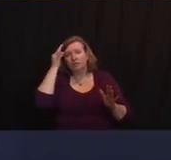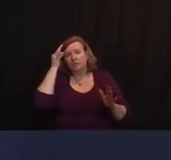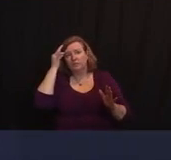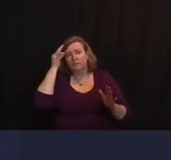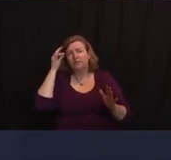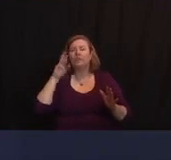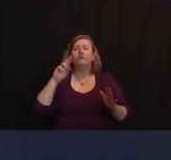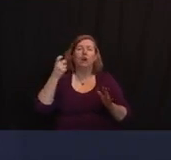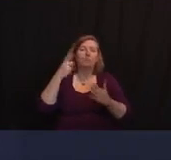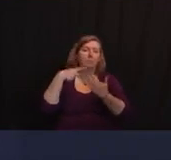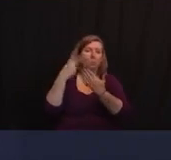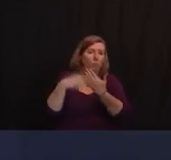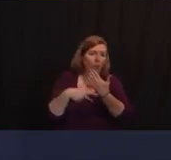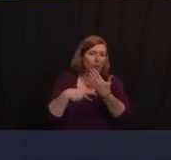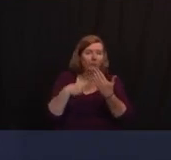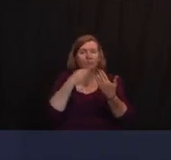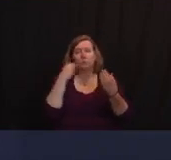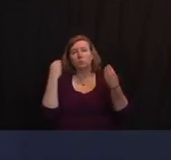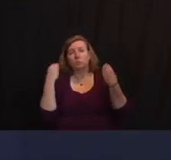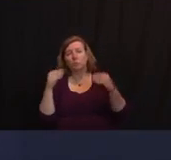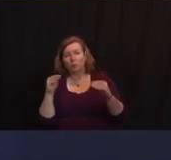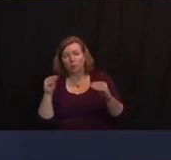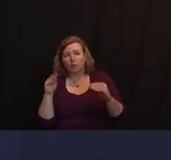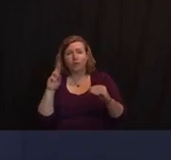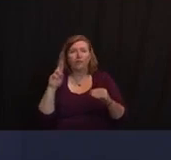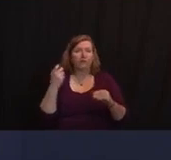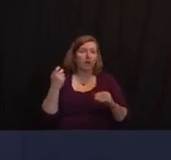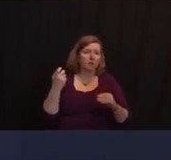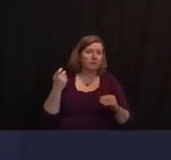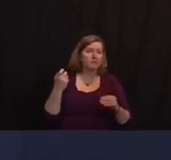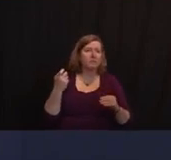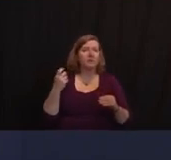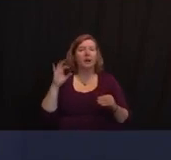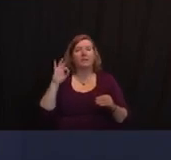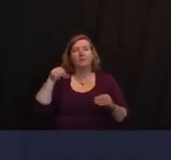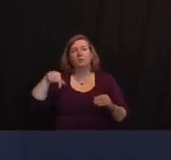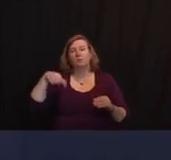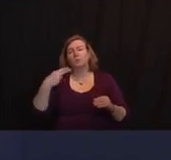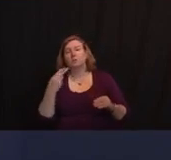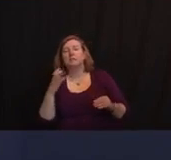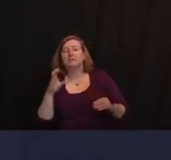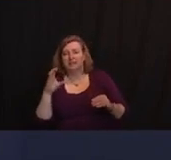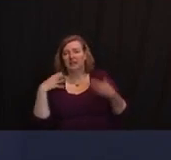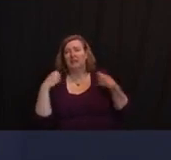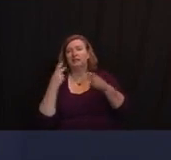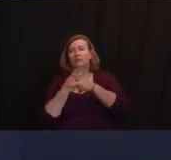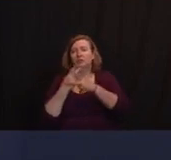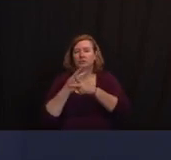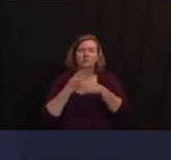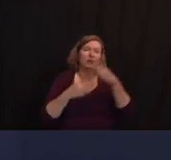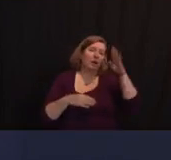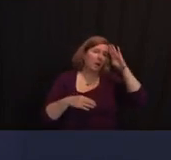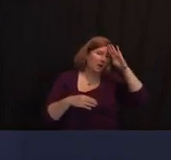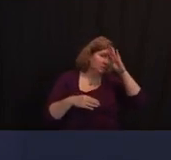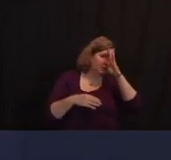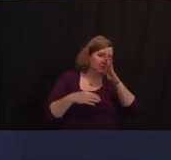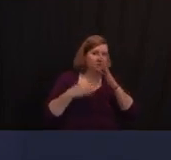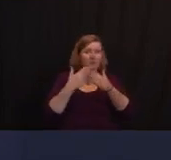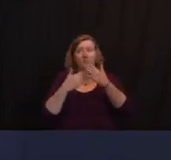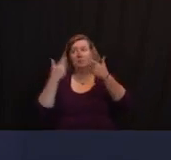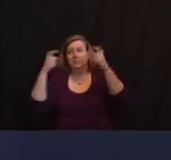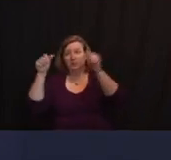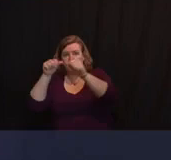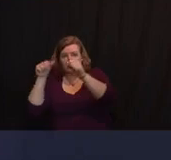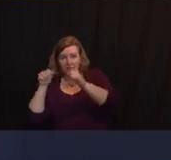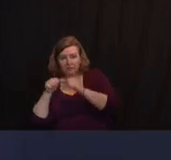includes supermarket pharmacies, federally qualified health centers, some hospitals, some of the megasites, county and